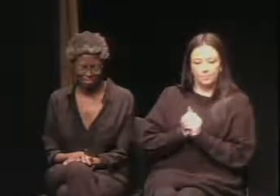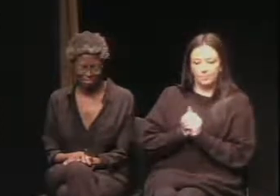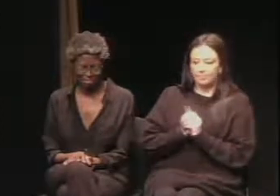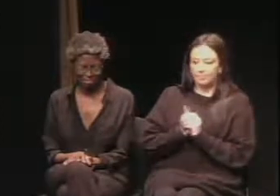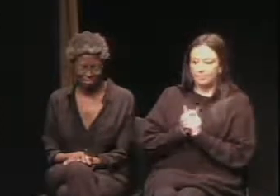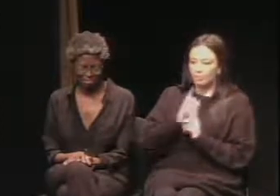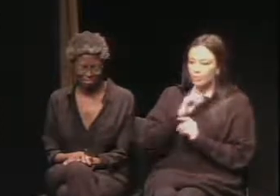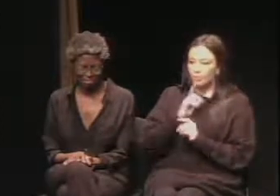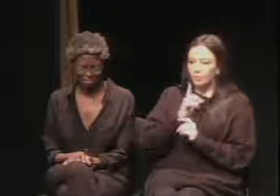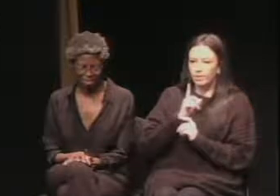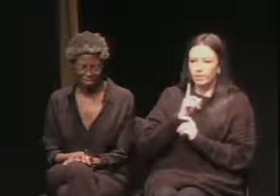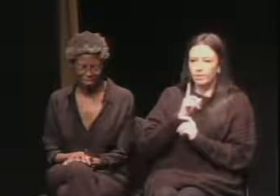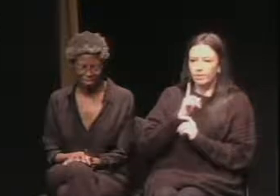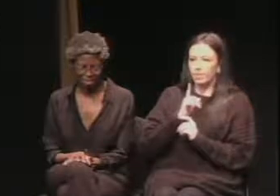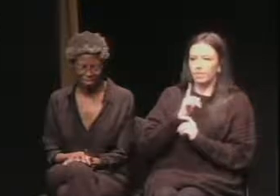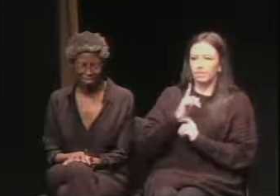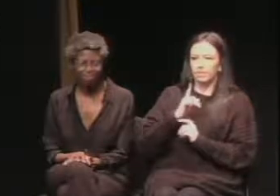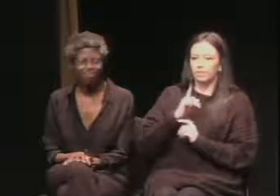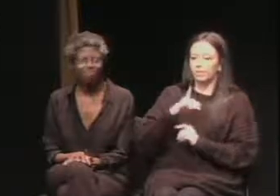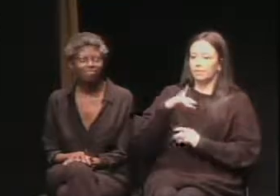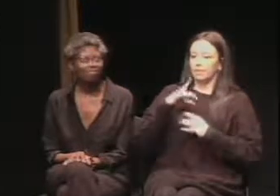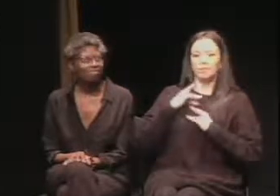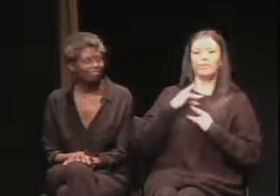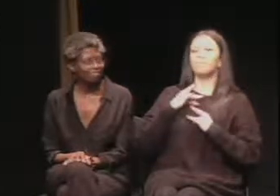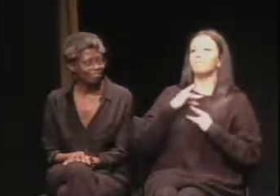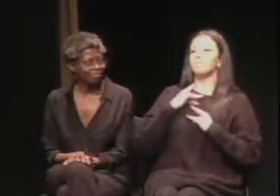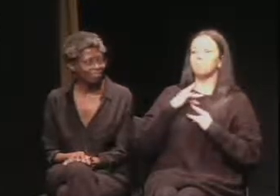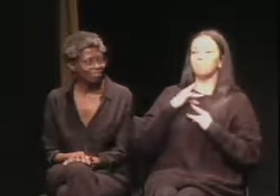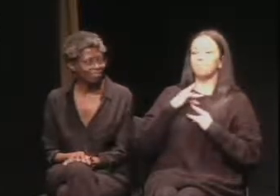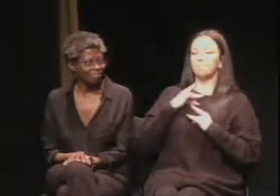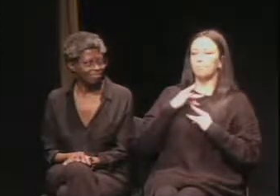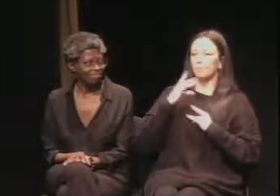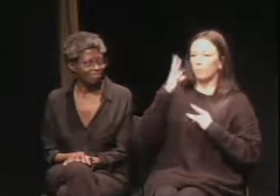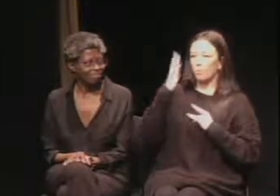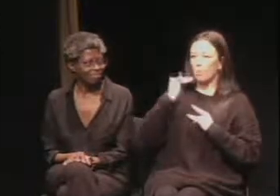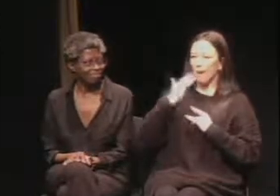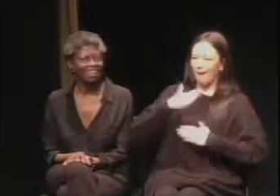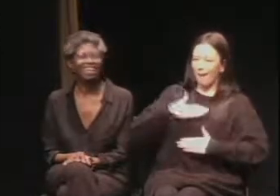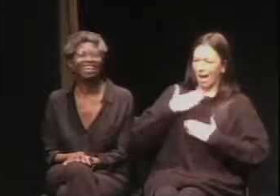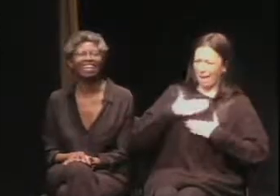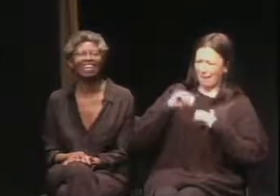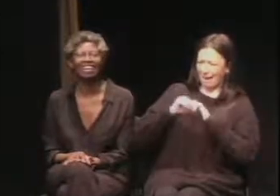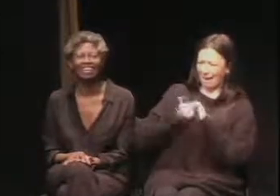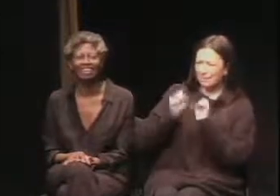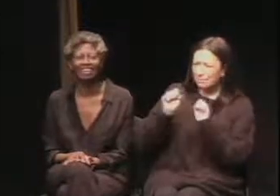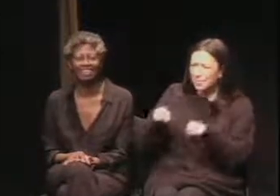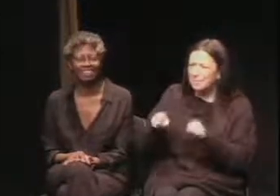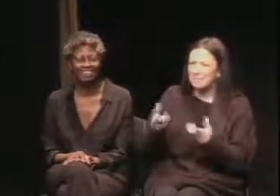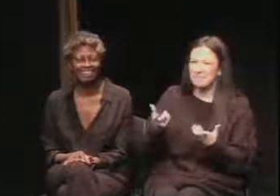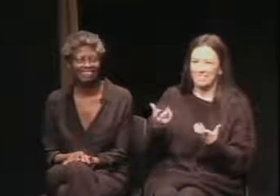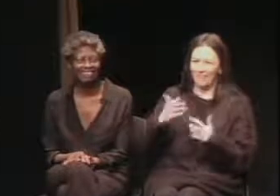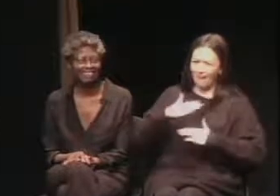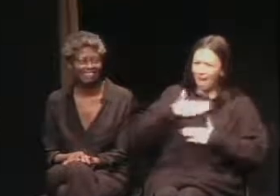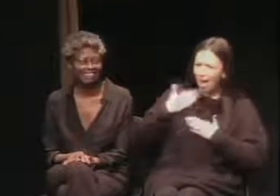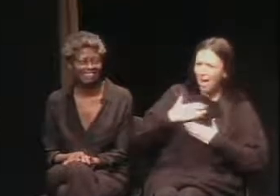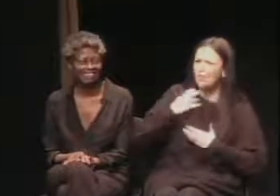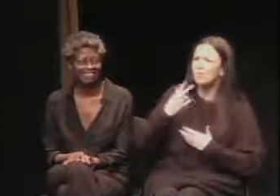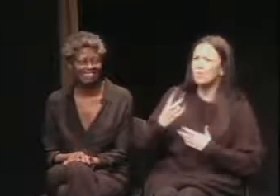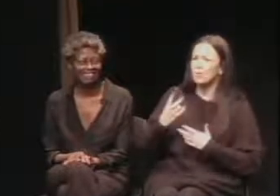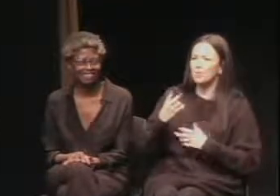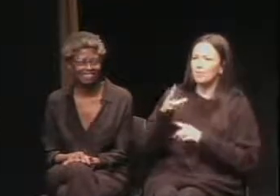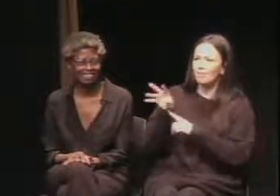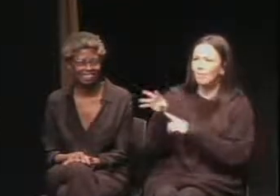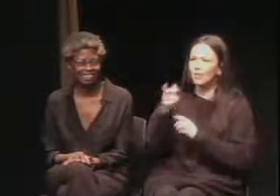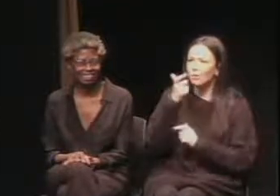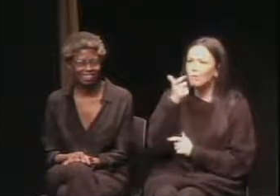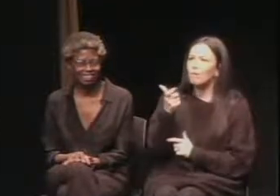it just sat on my chest, right? It was like, well, why is she so happy? Right. Why is she so, you know, this video that we saw,